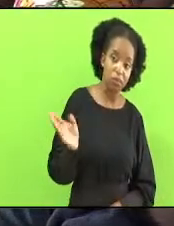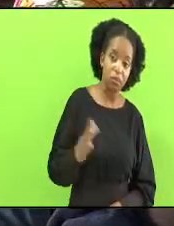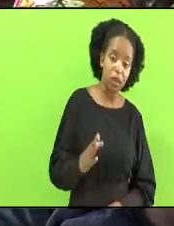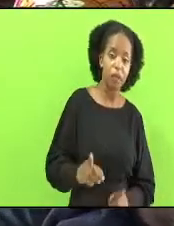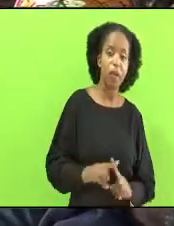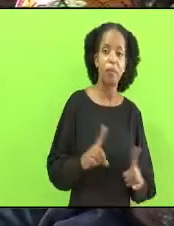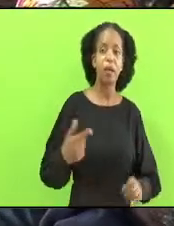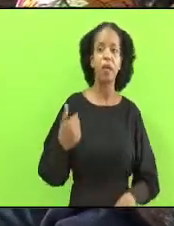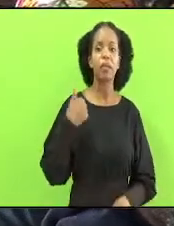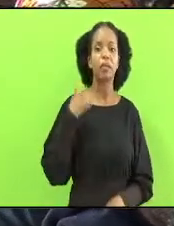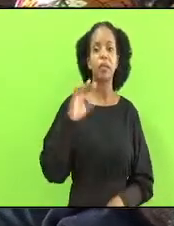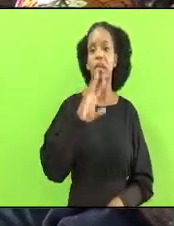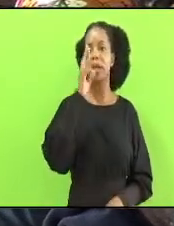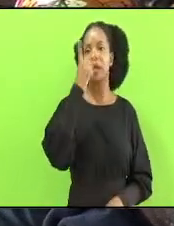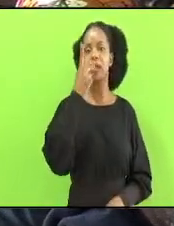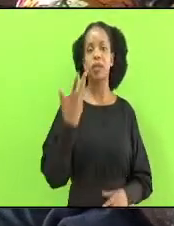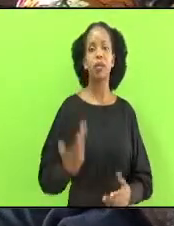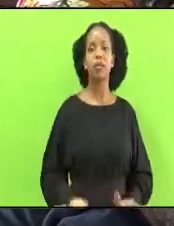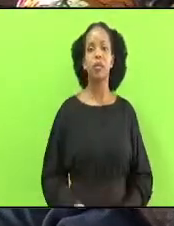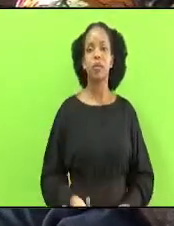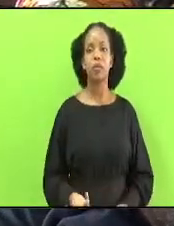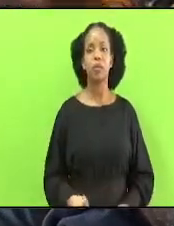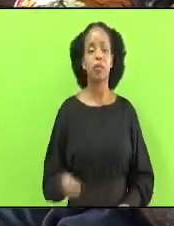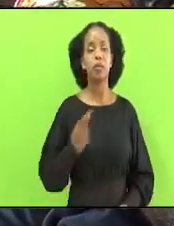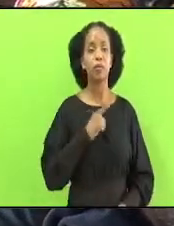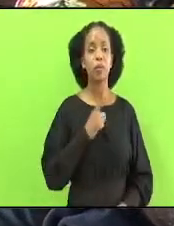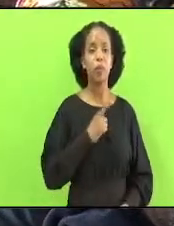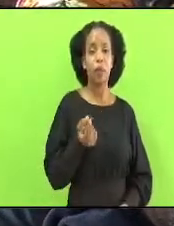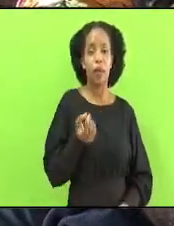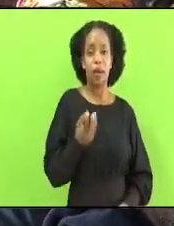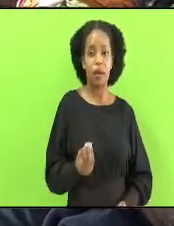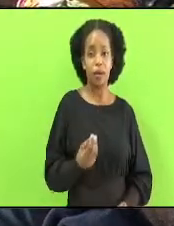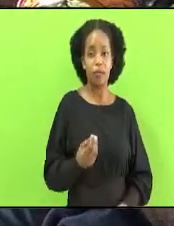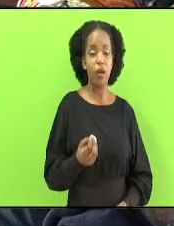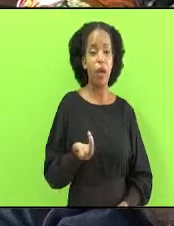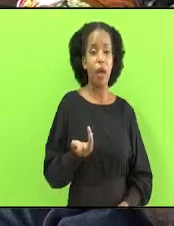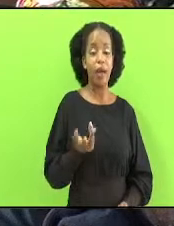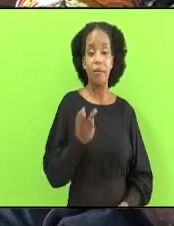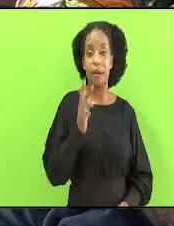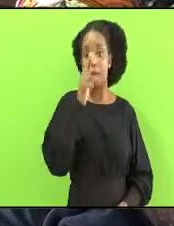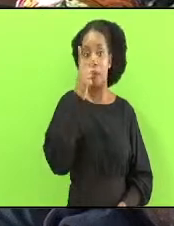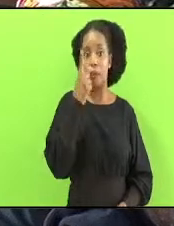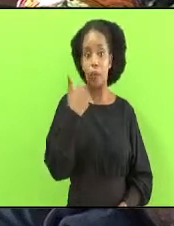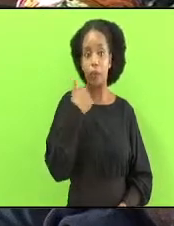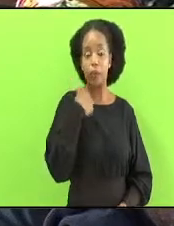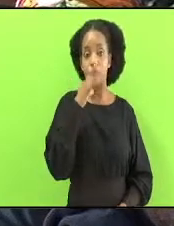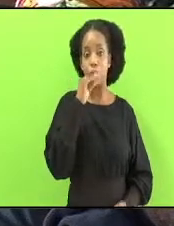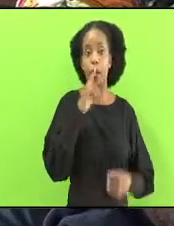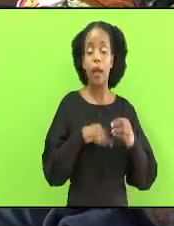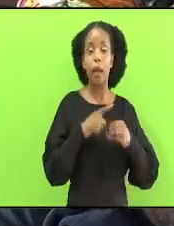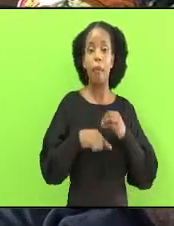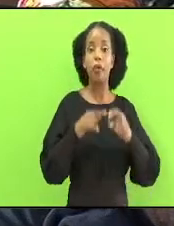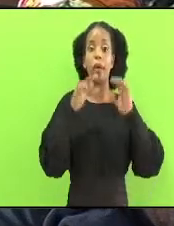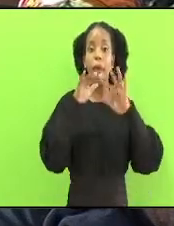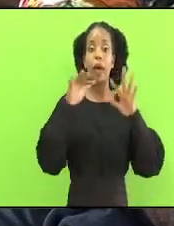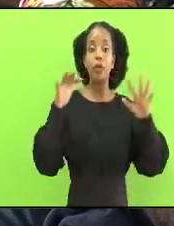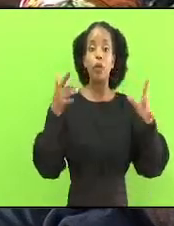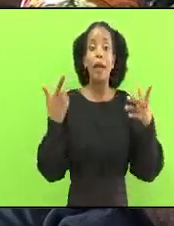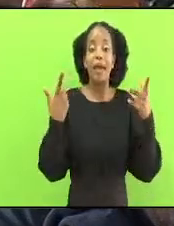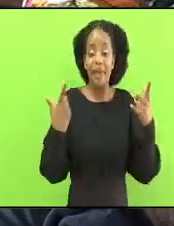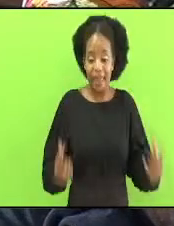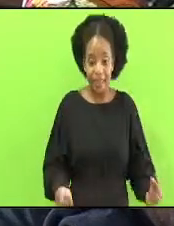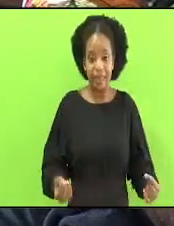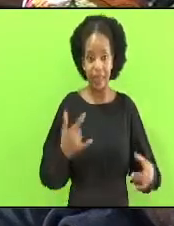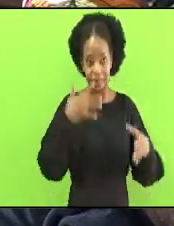I don't see the councillor. I'm sure Baba Baby. I don't see the MM. I'm talking about the implementers of the decision. I